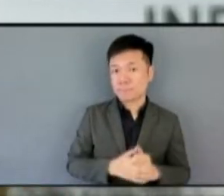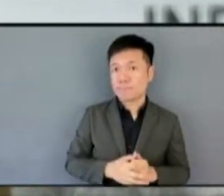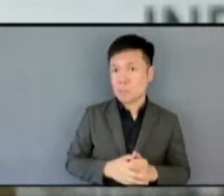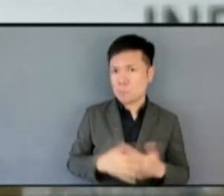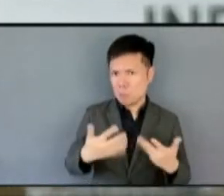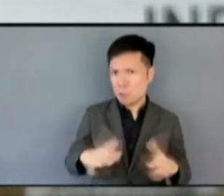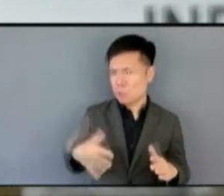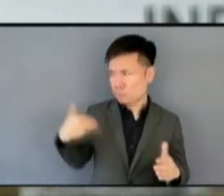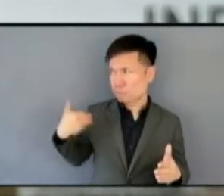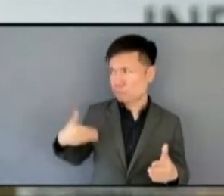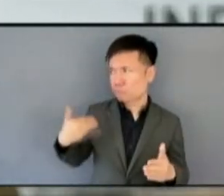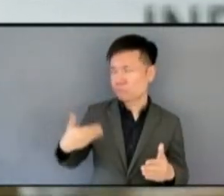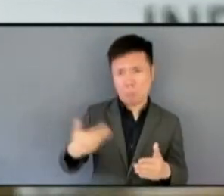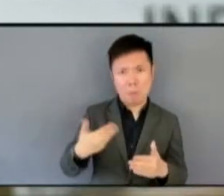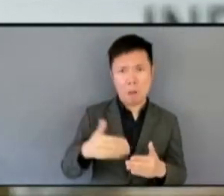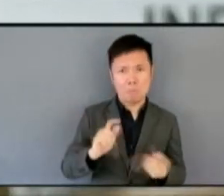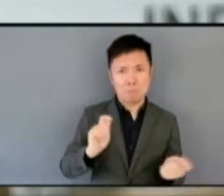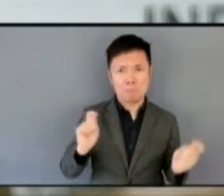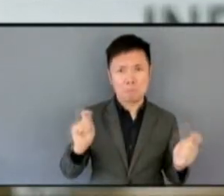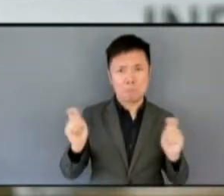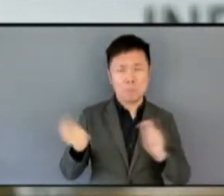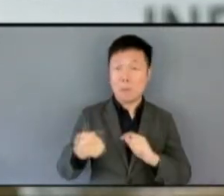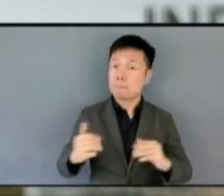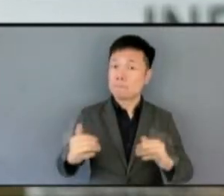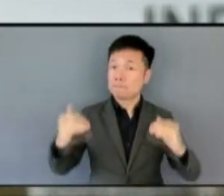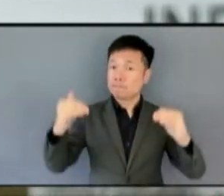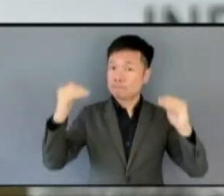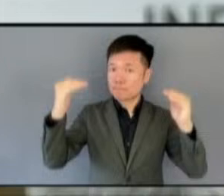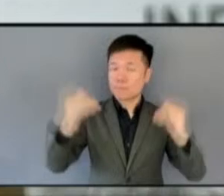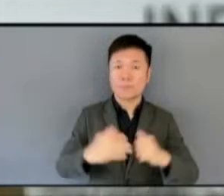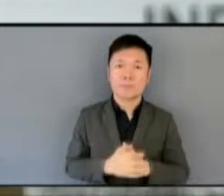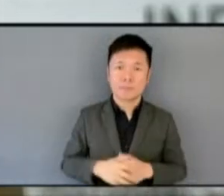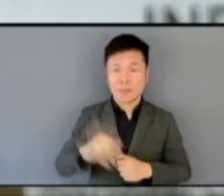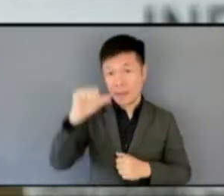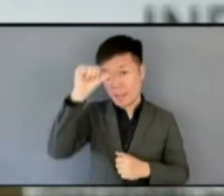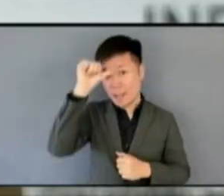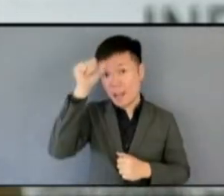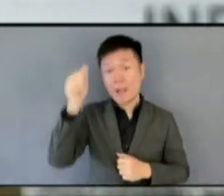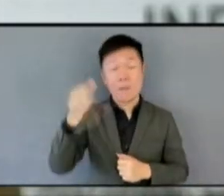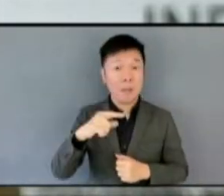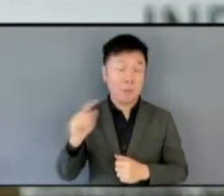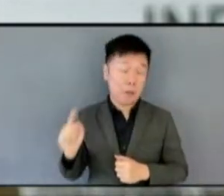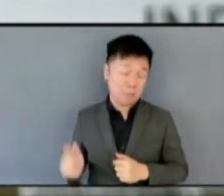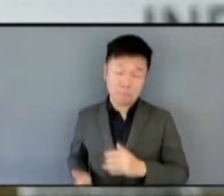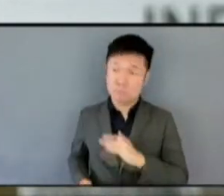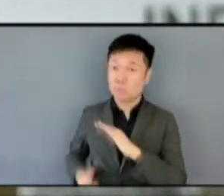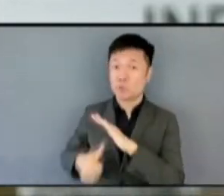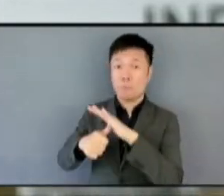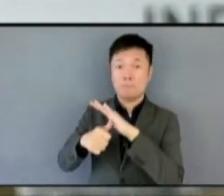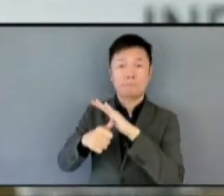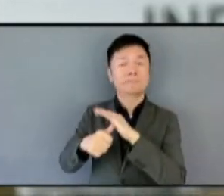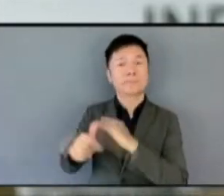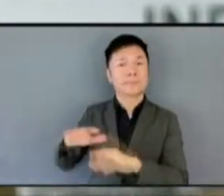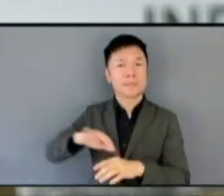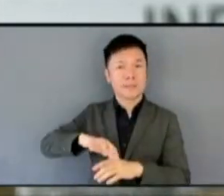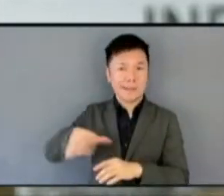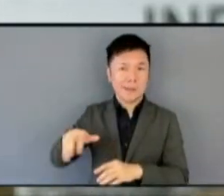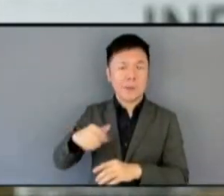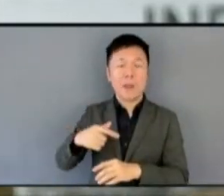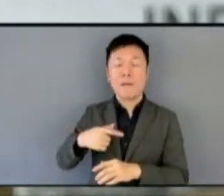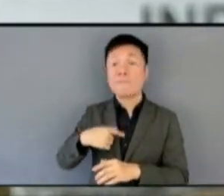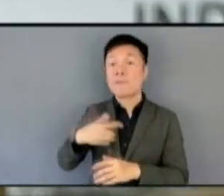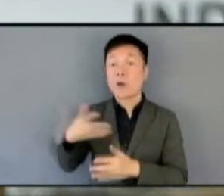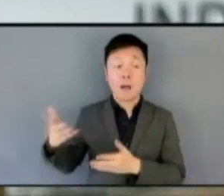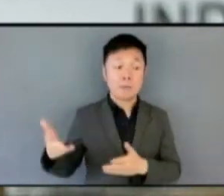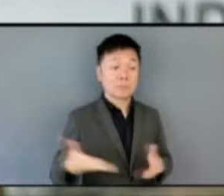years. India has been one of the foremost country in the world with a planned approach to population and